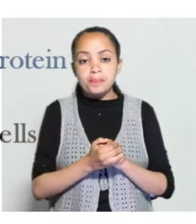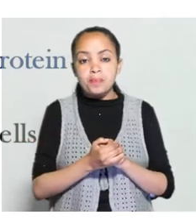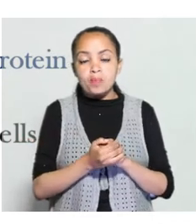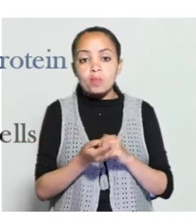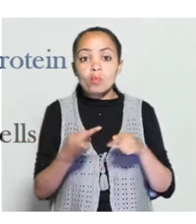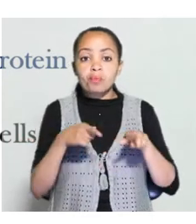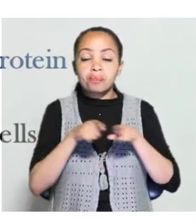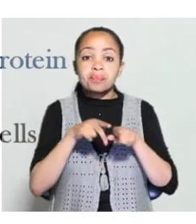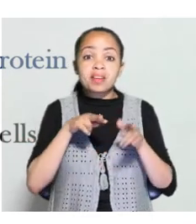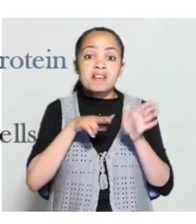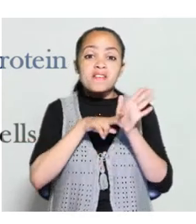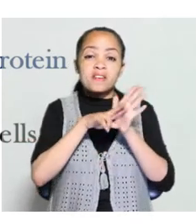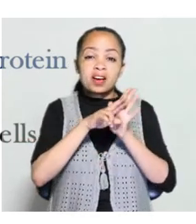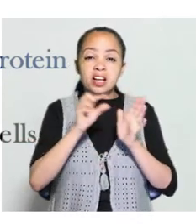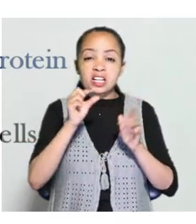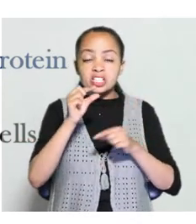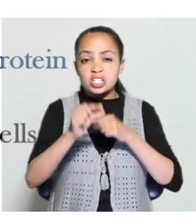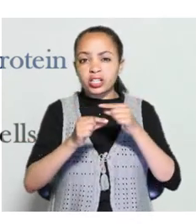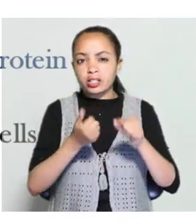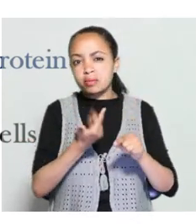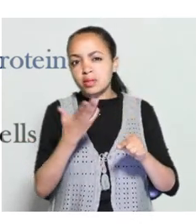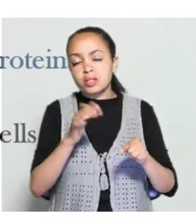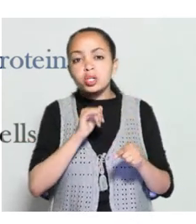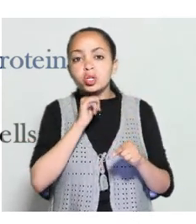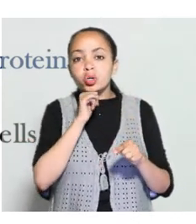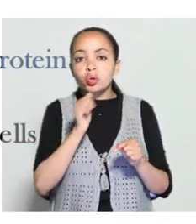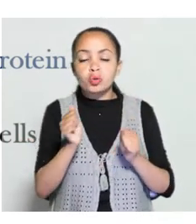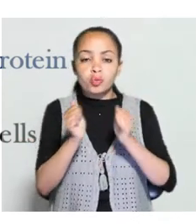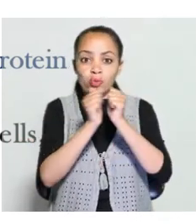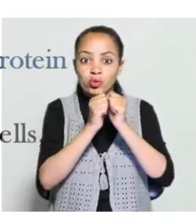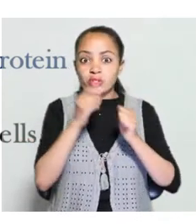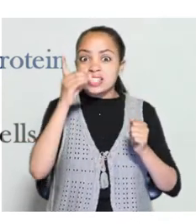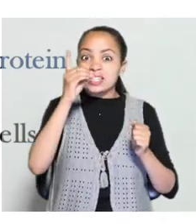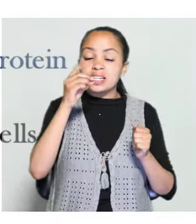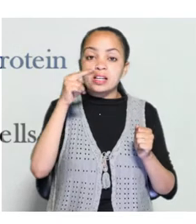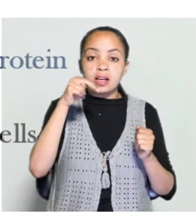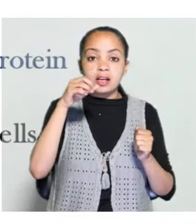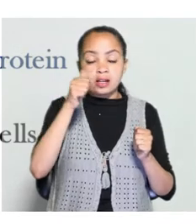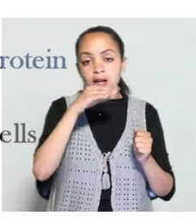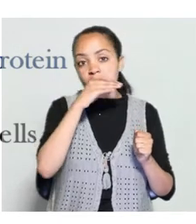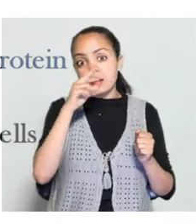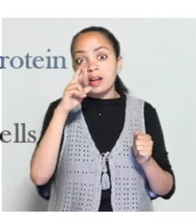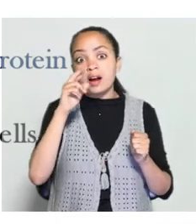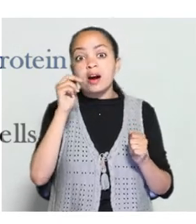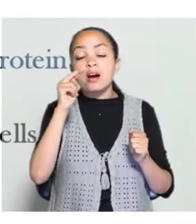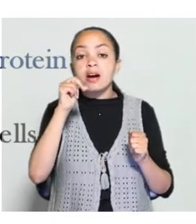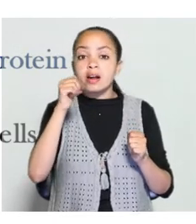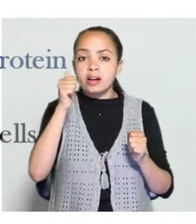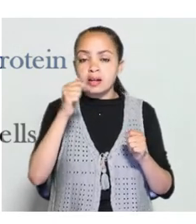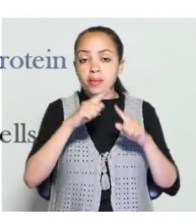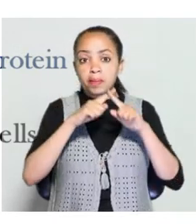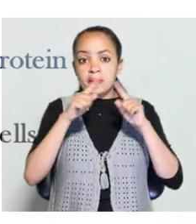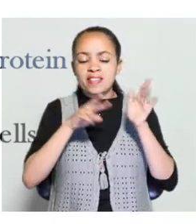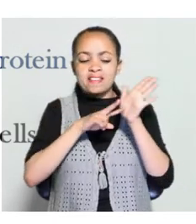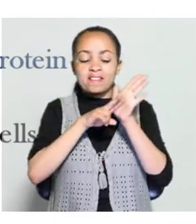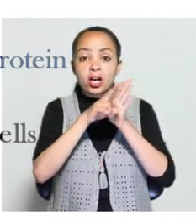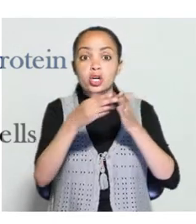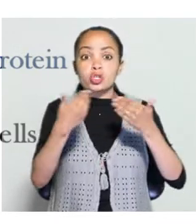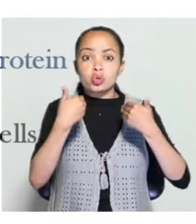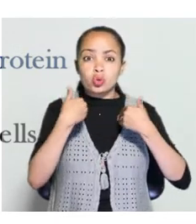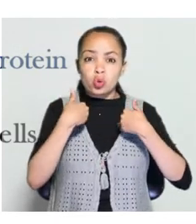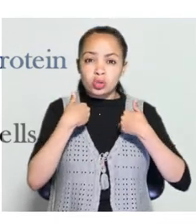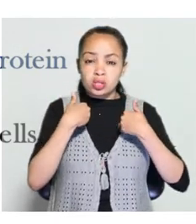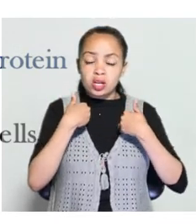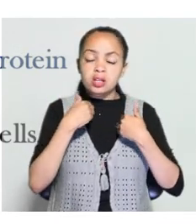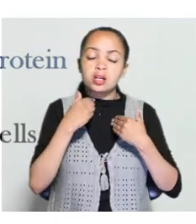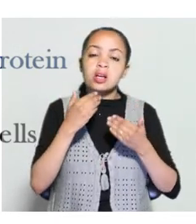where viral genetic material is not both DNA and RNA. But virus contain